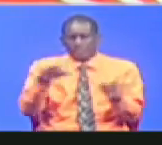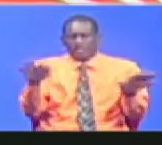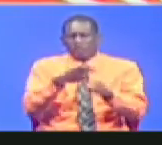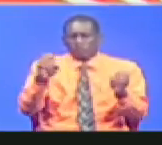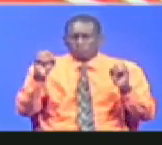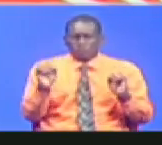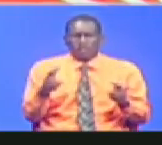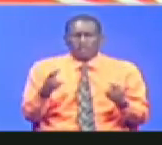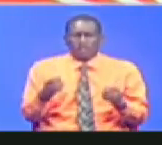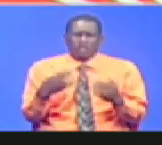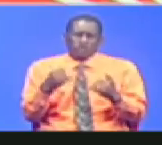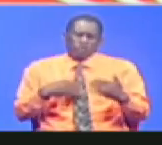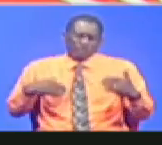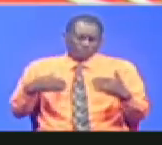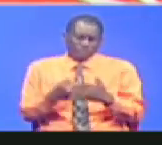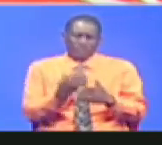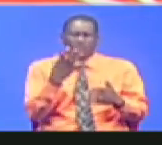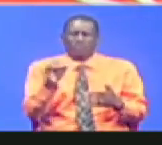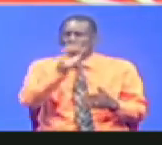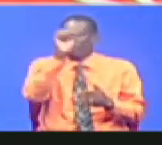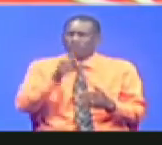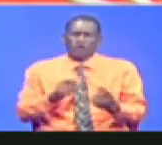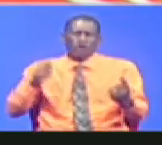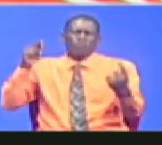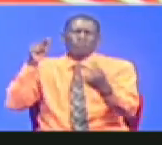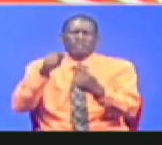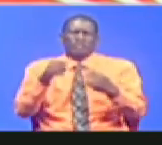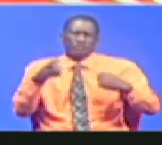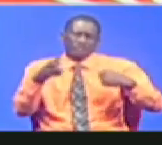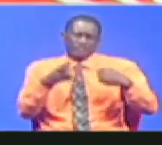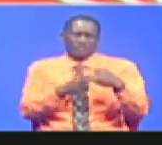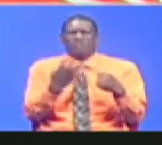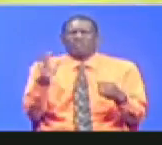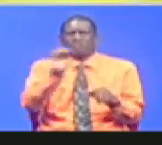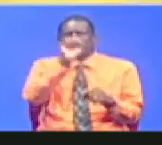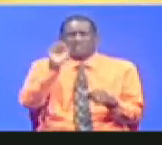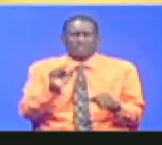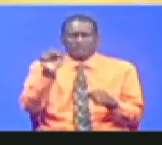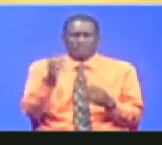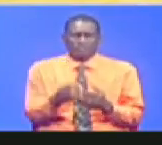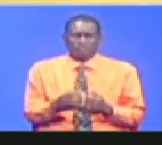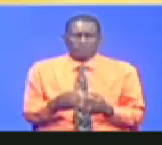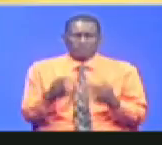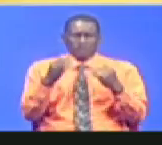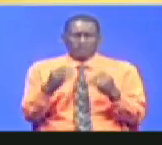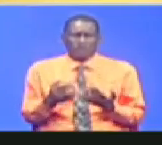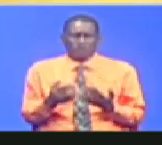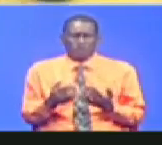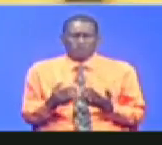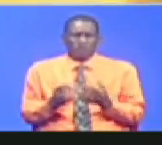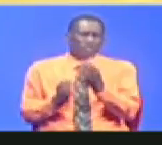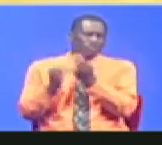are still at 50% and we are aiming at least 75%. Si utipend sana na